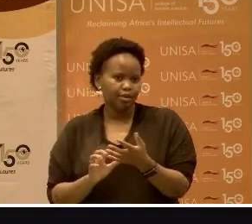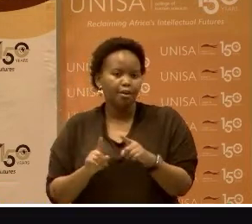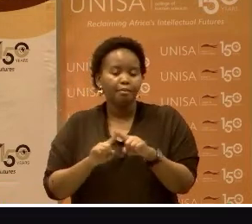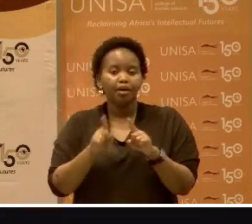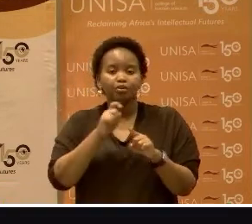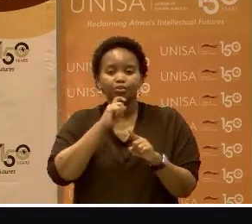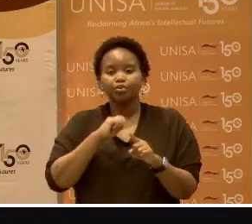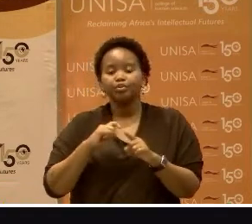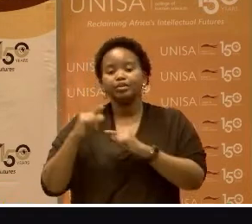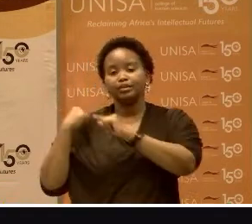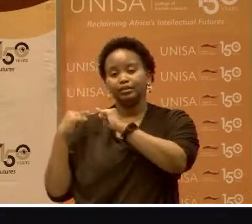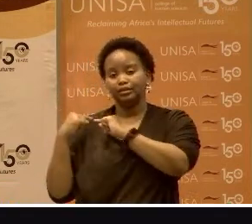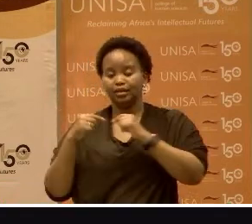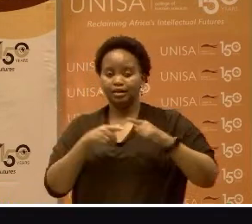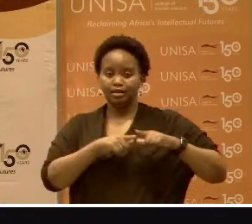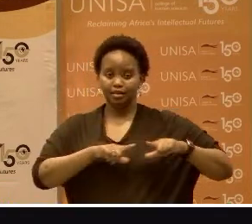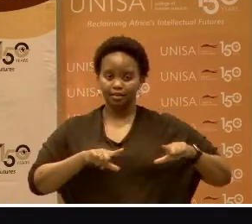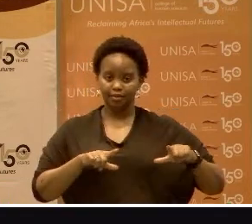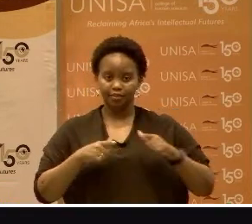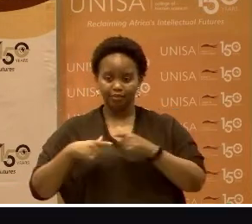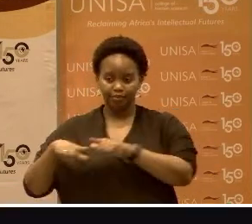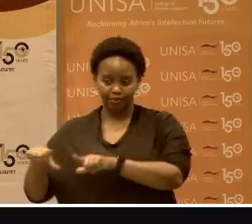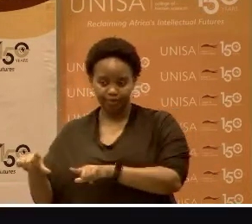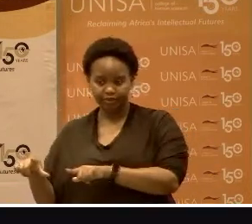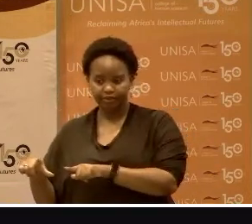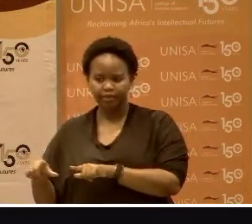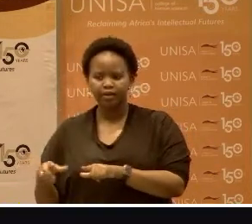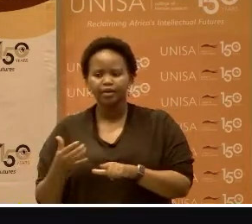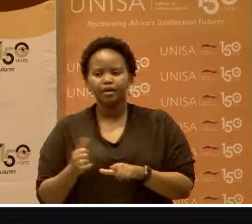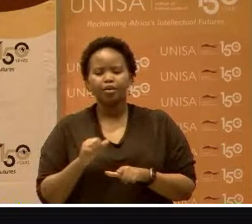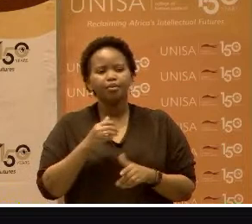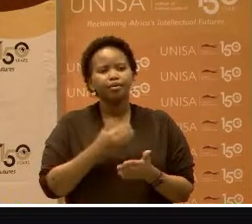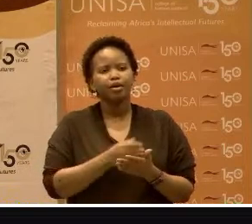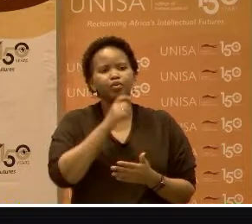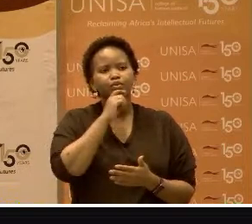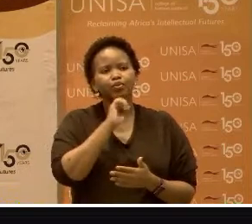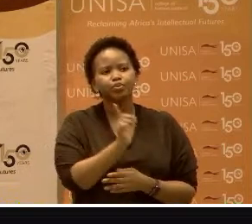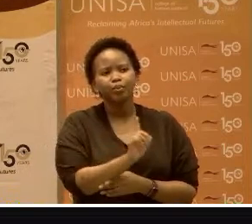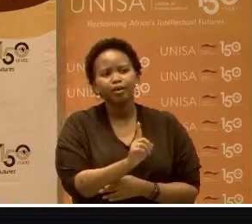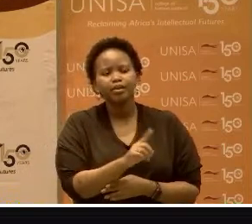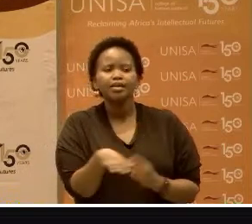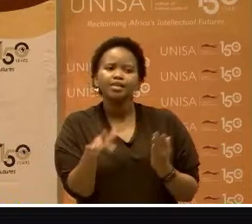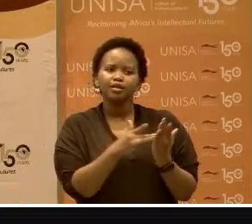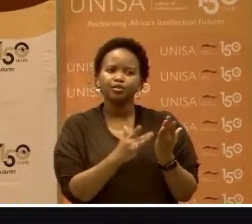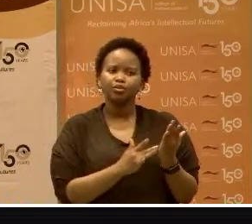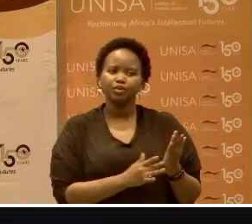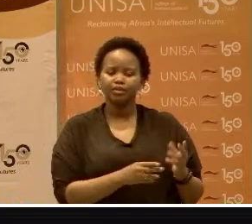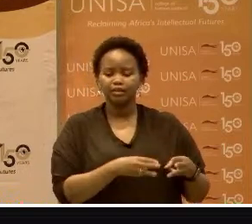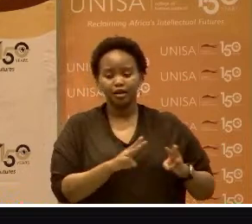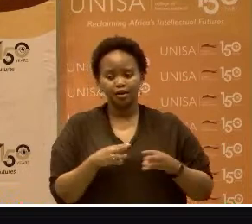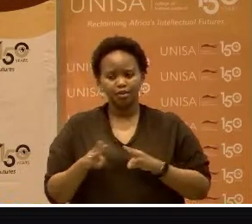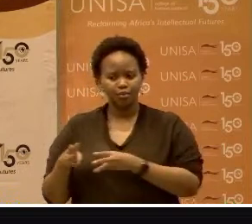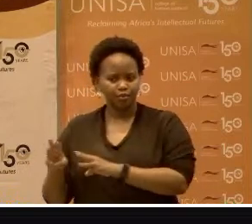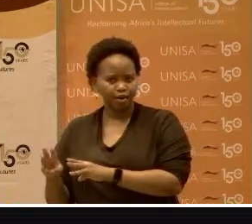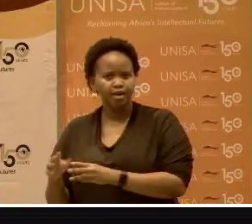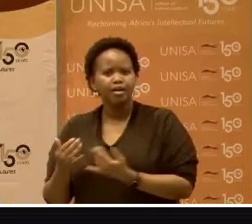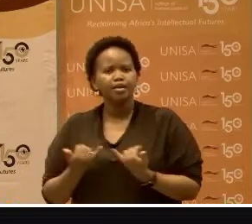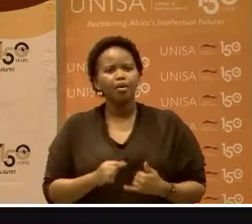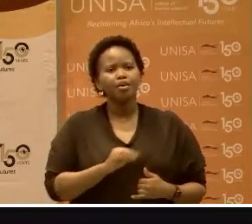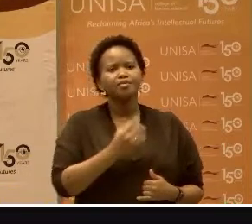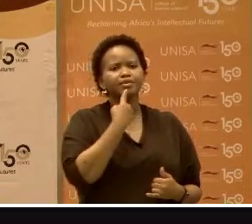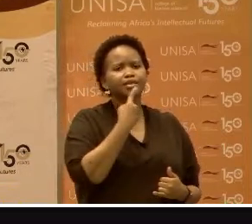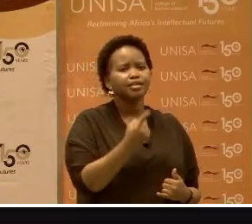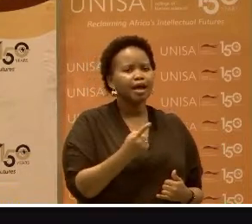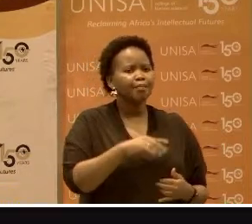information technology, many youths are more interested in digital information. So why can't we just try and translate all